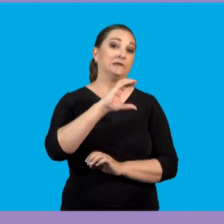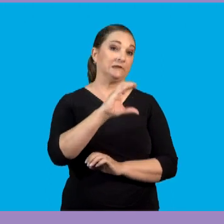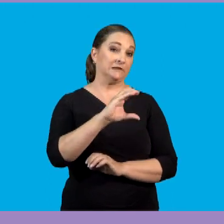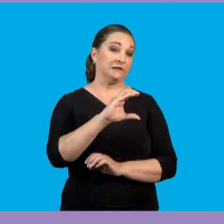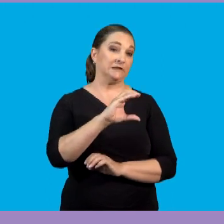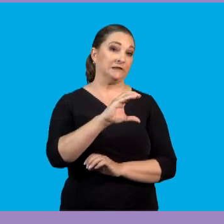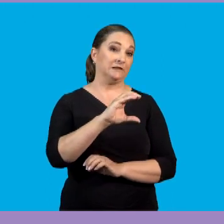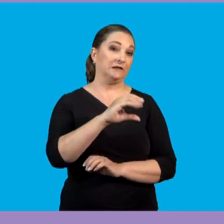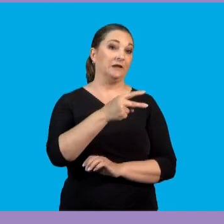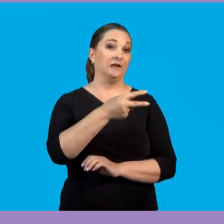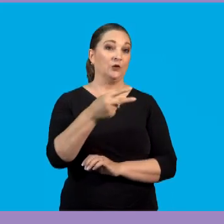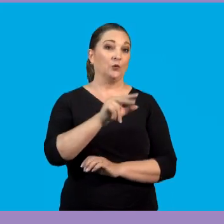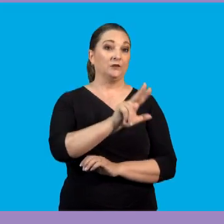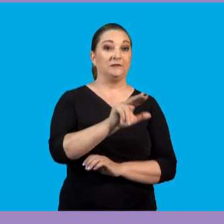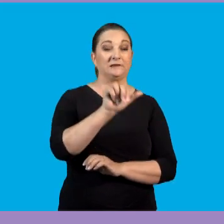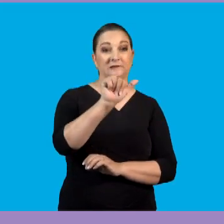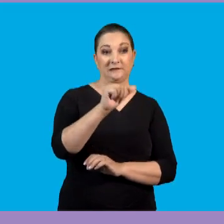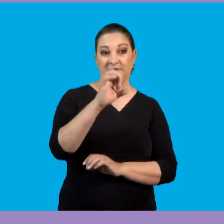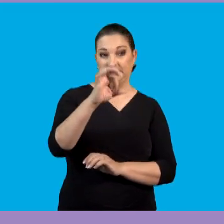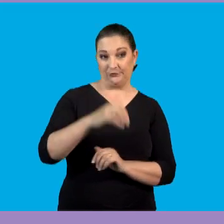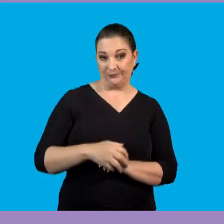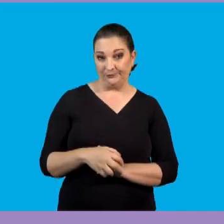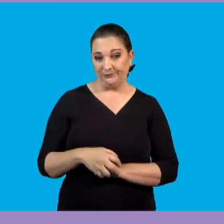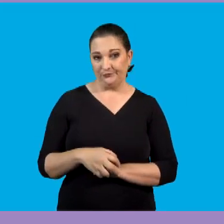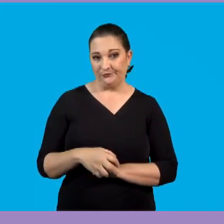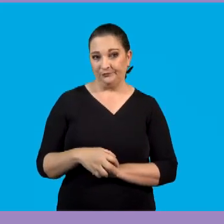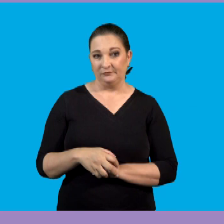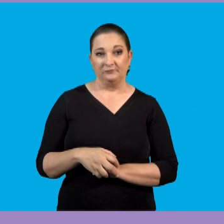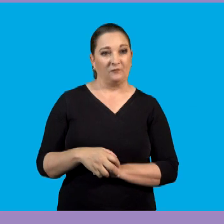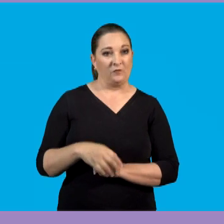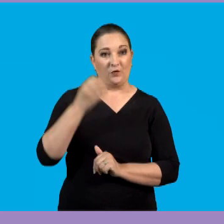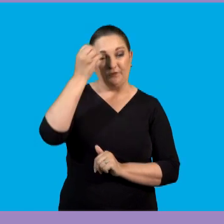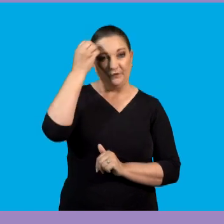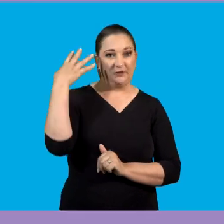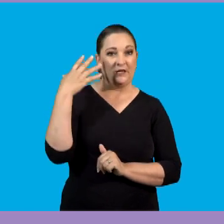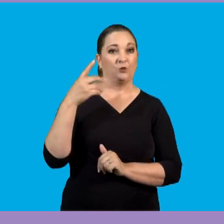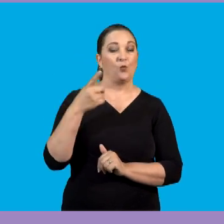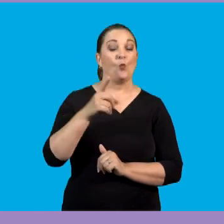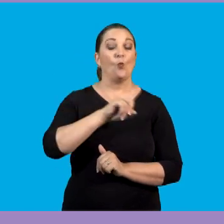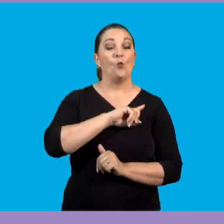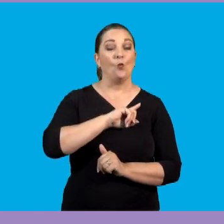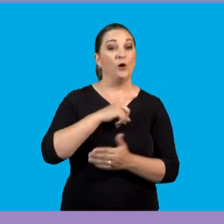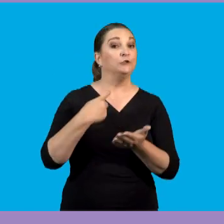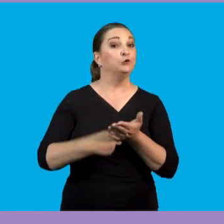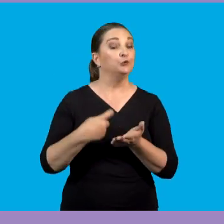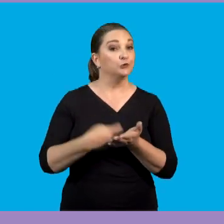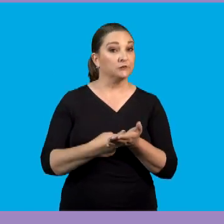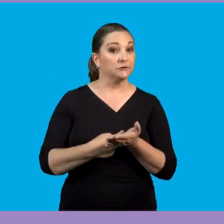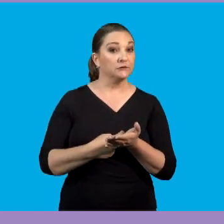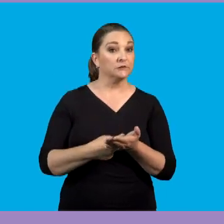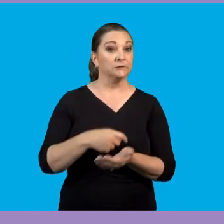is equals to 86 degrees. And of course, don't forget to write that reason. The reason why we're